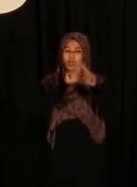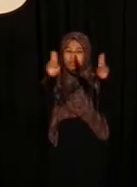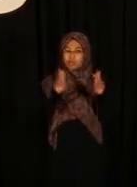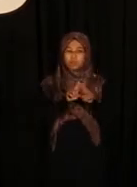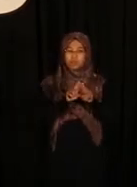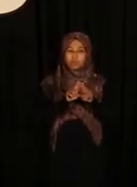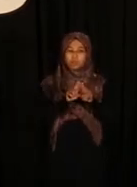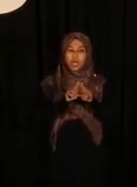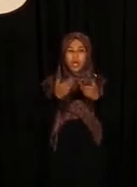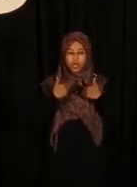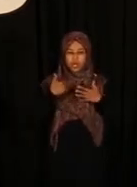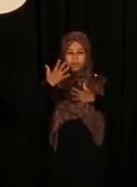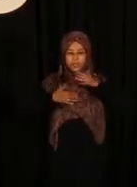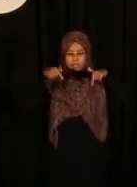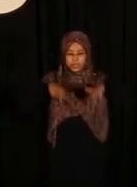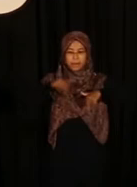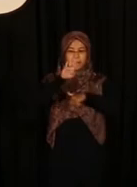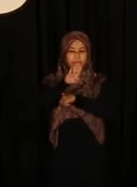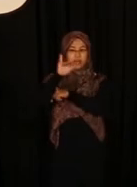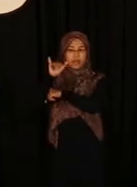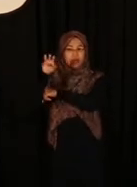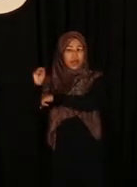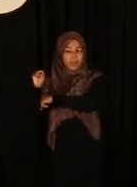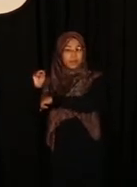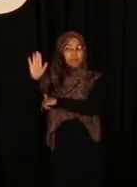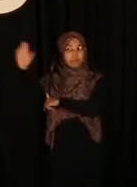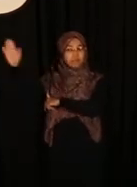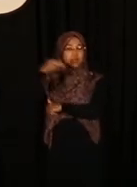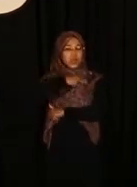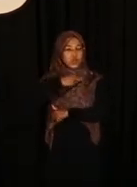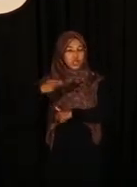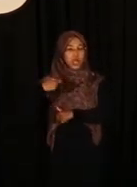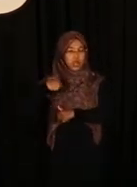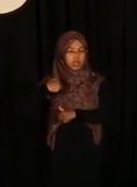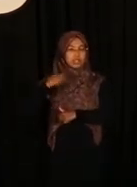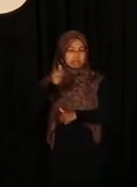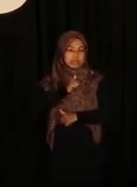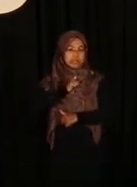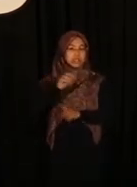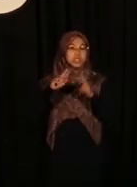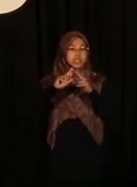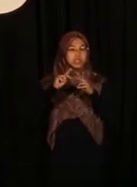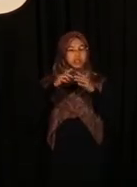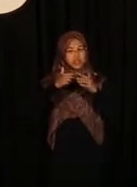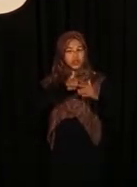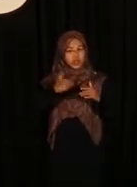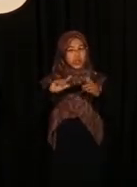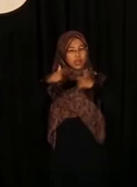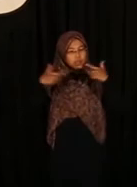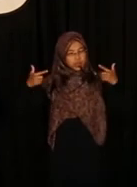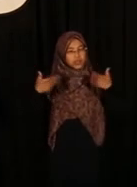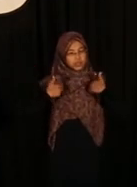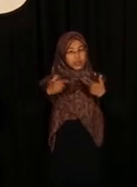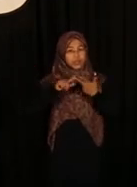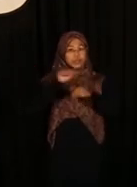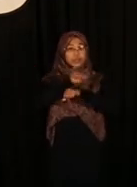Here you have Bahasa Isyarat Malaysia. In Indonesia, you have Indonesian Sign Language, or Bisindo, Bahasa Isyarat Indonesia.